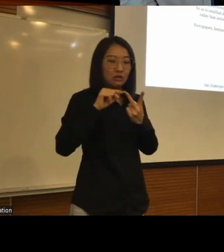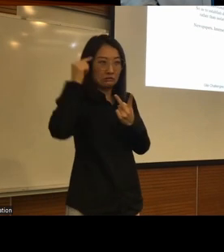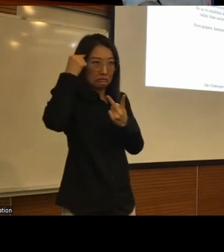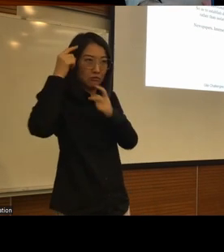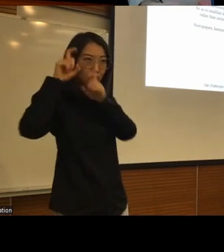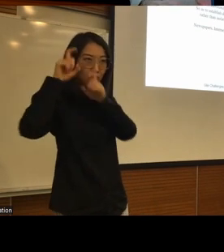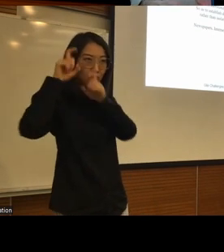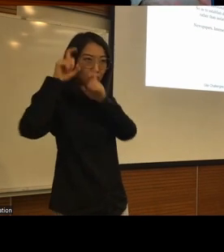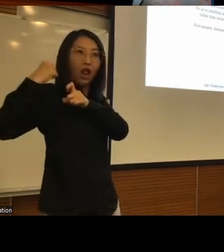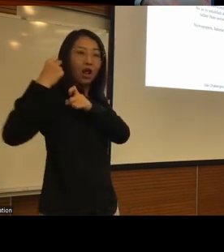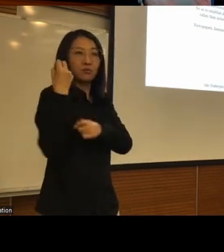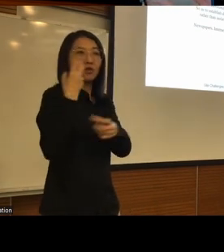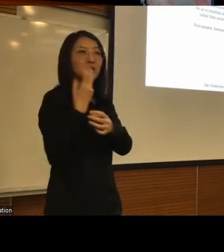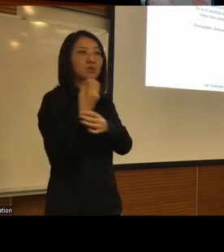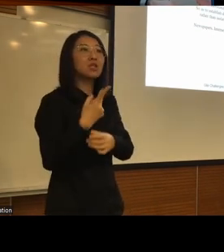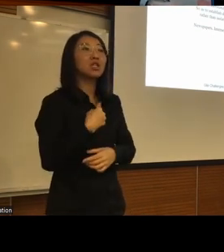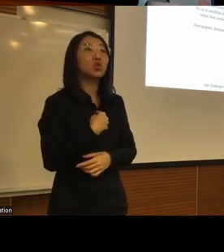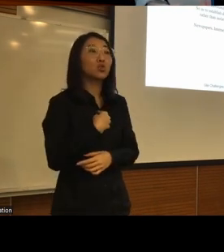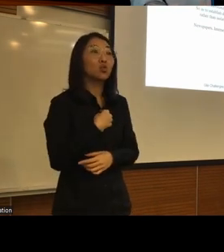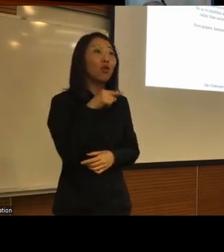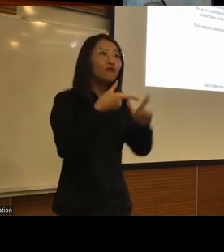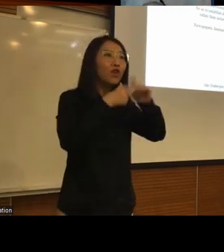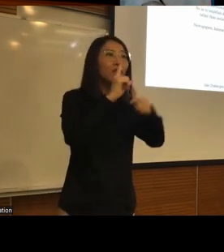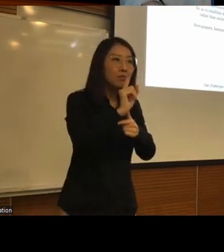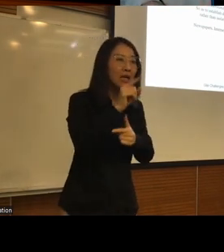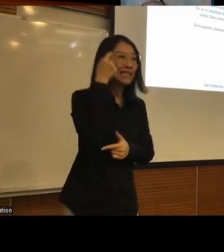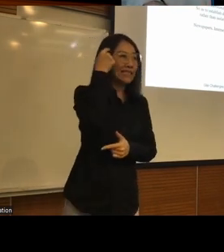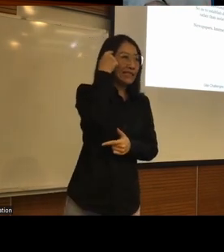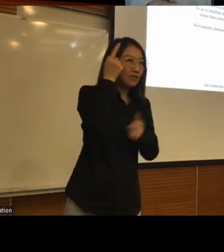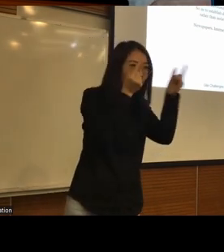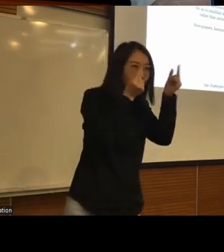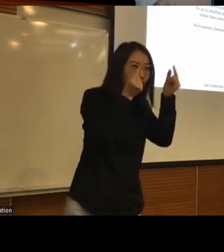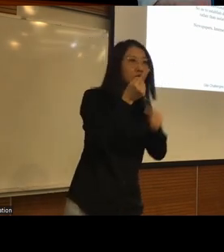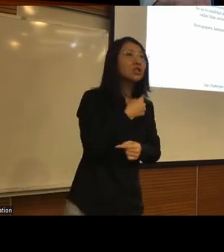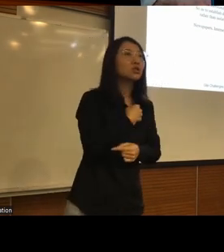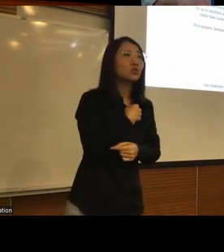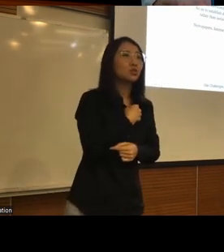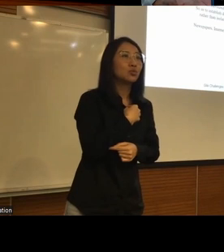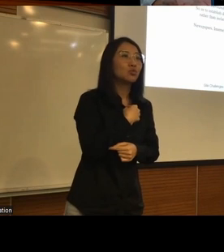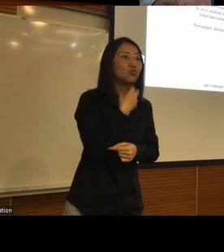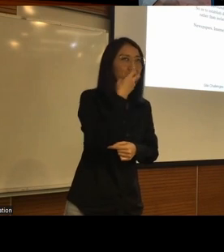One way is through knowledge acquisition. So